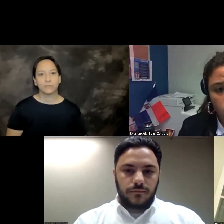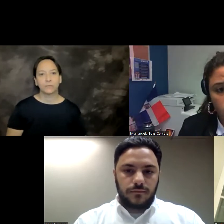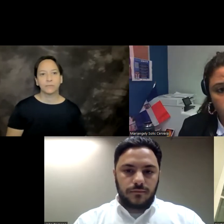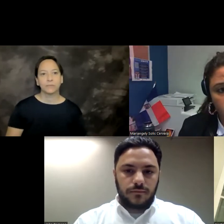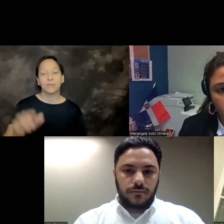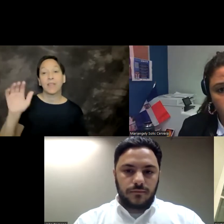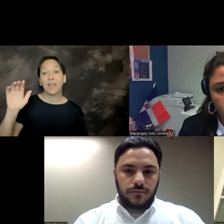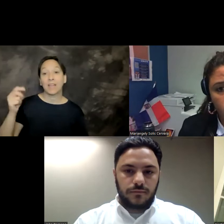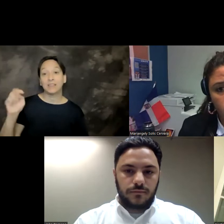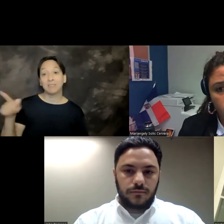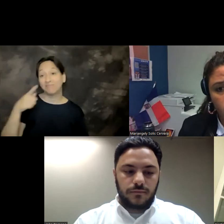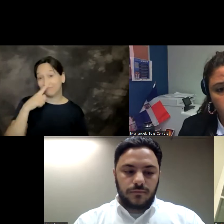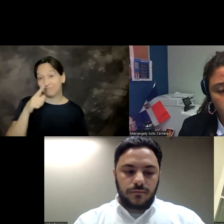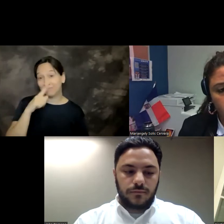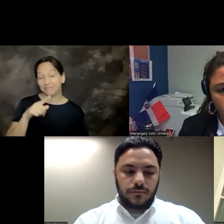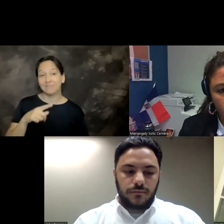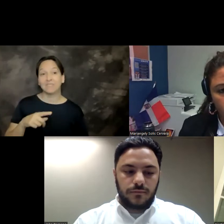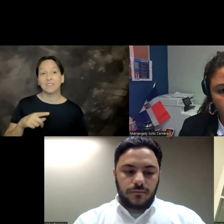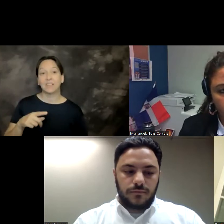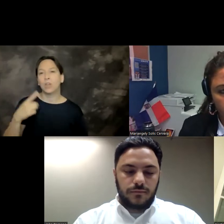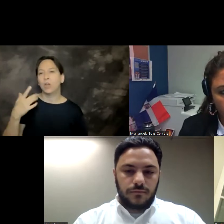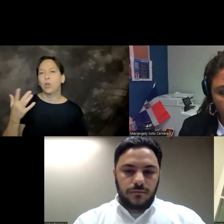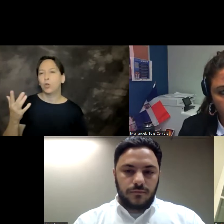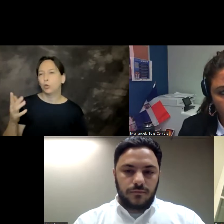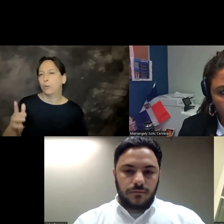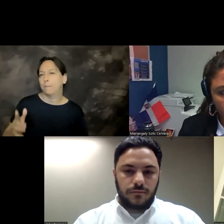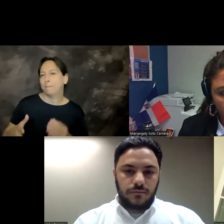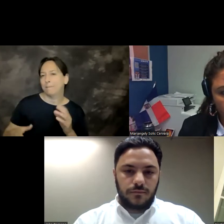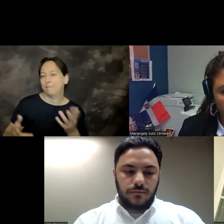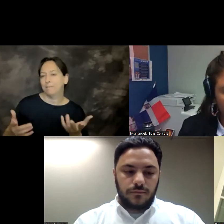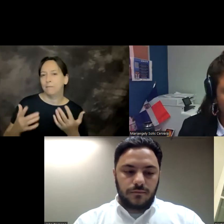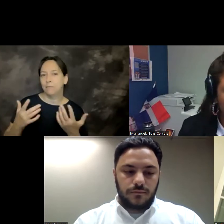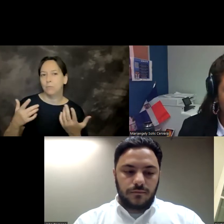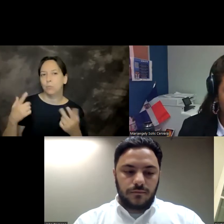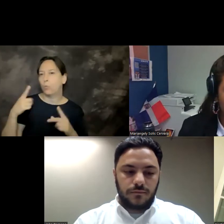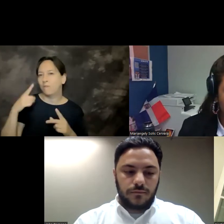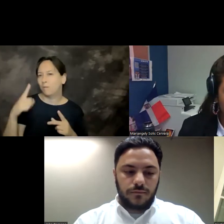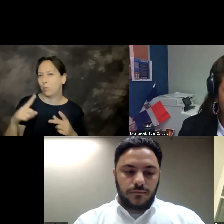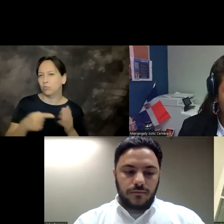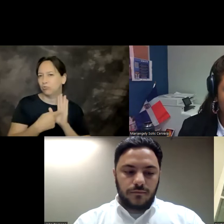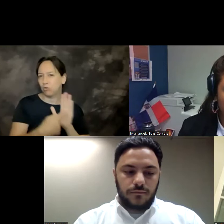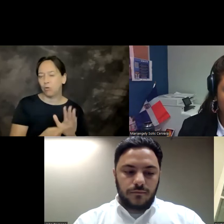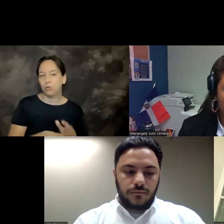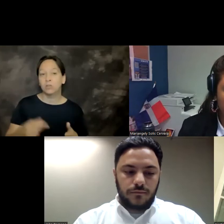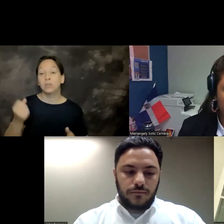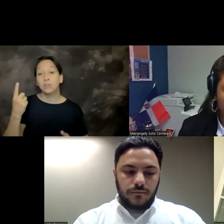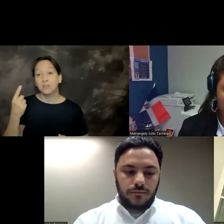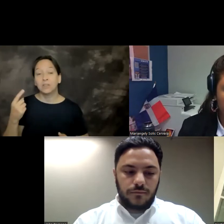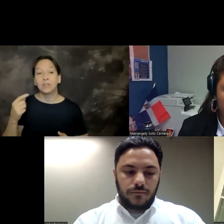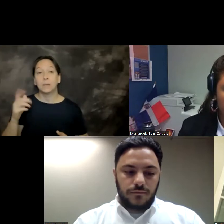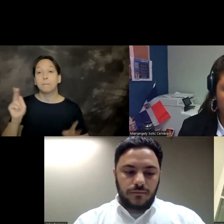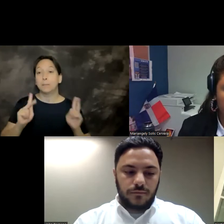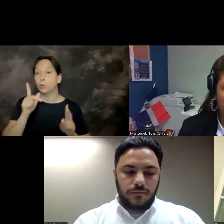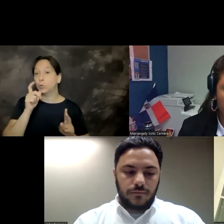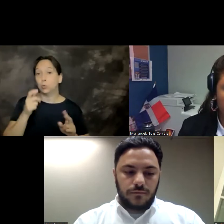of go on to the point about why we're using the Charlie cards here. The vast majority of the people that use the Orange Line either use a ticket, a Charlie